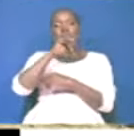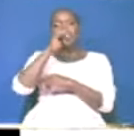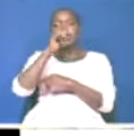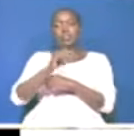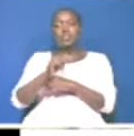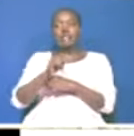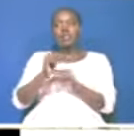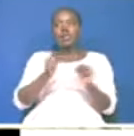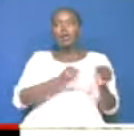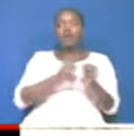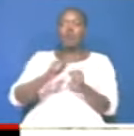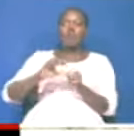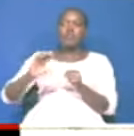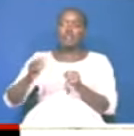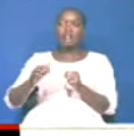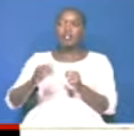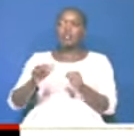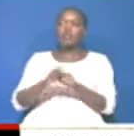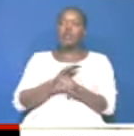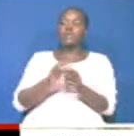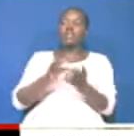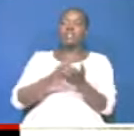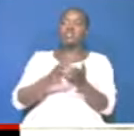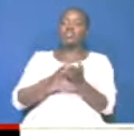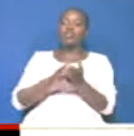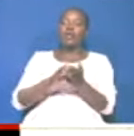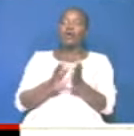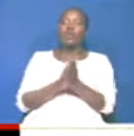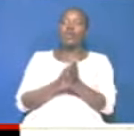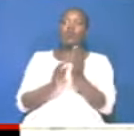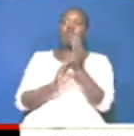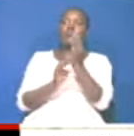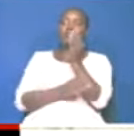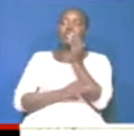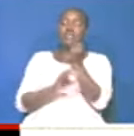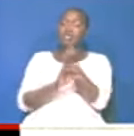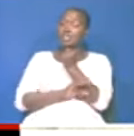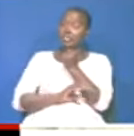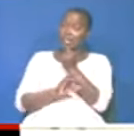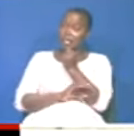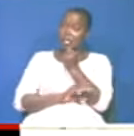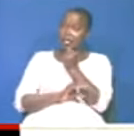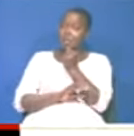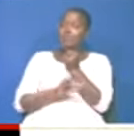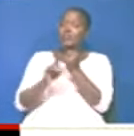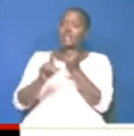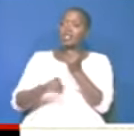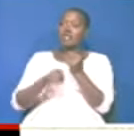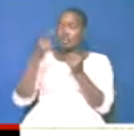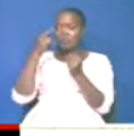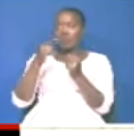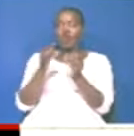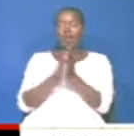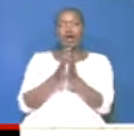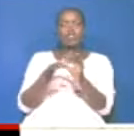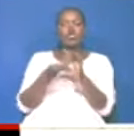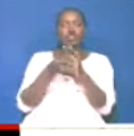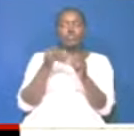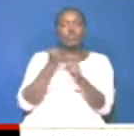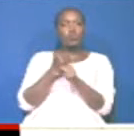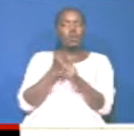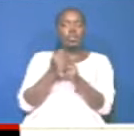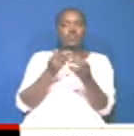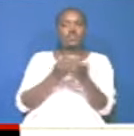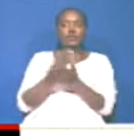County reporting most cases of teenage pregnancies in the country. There is need for a concerted effort to ensure